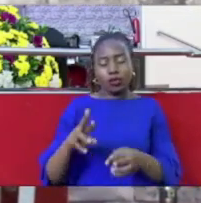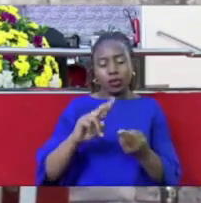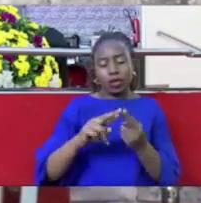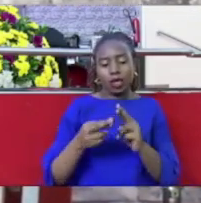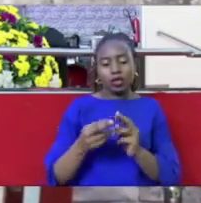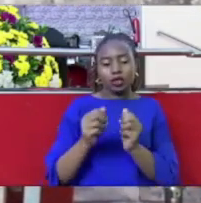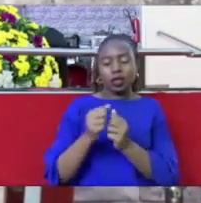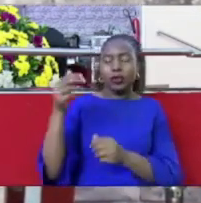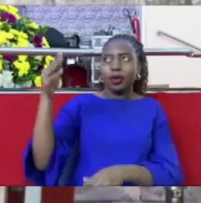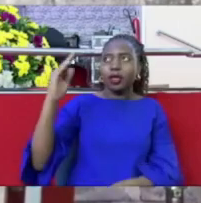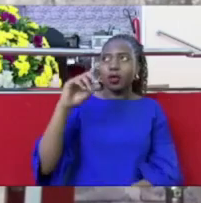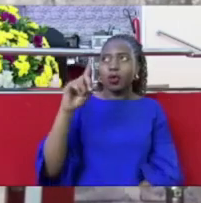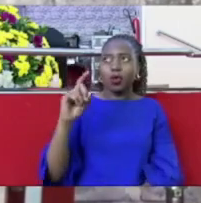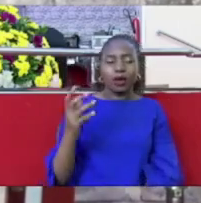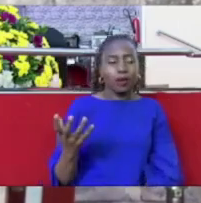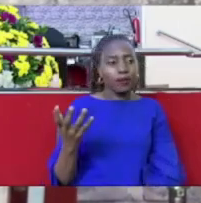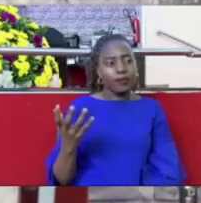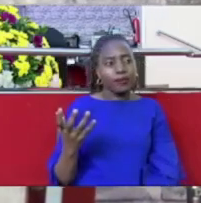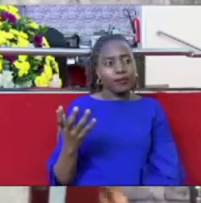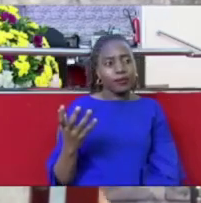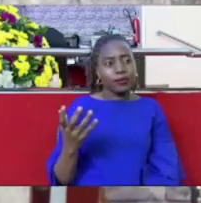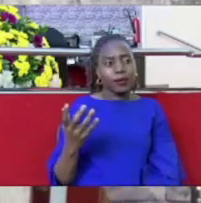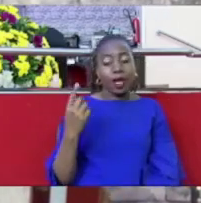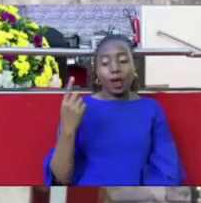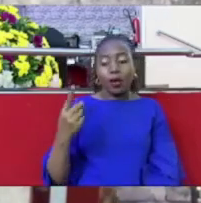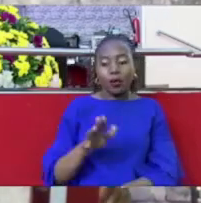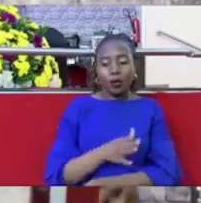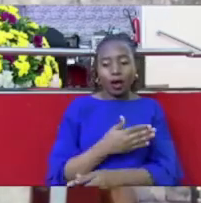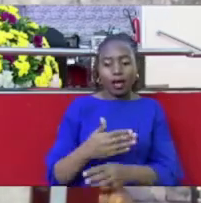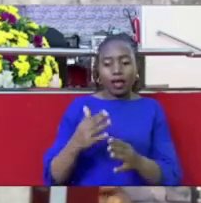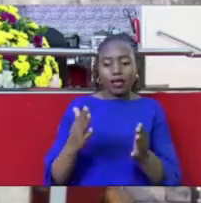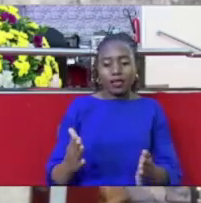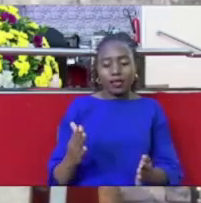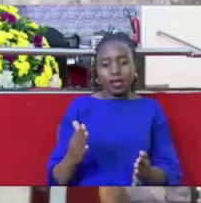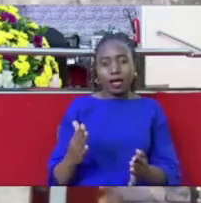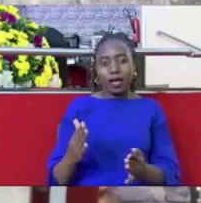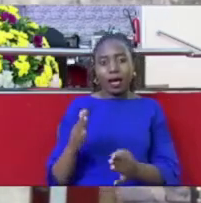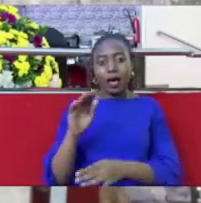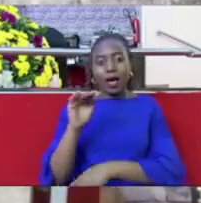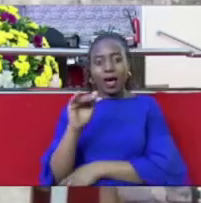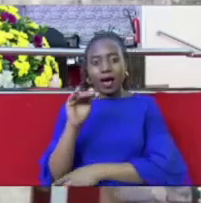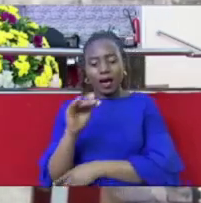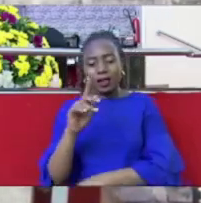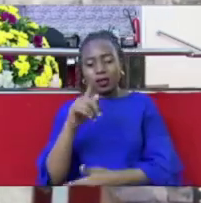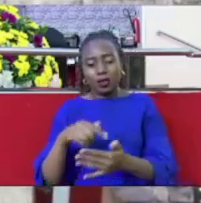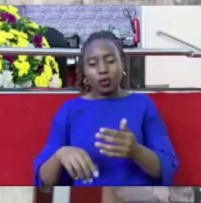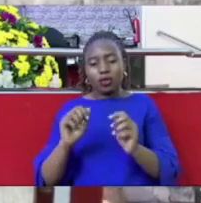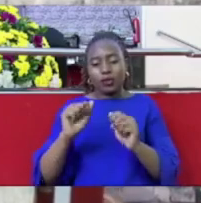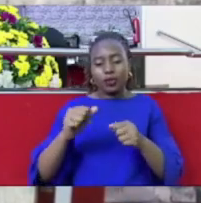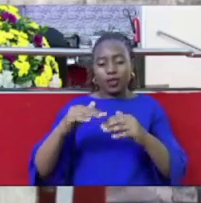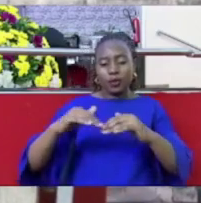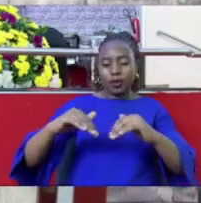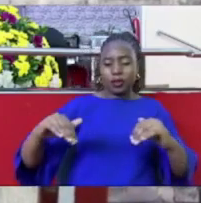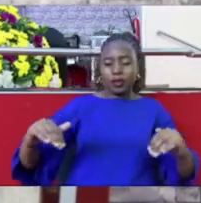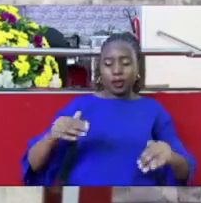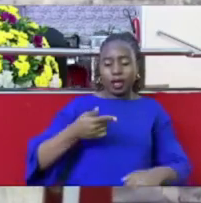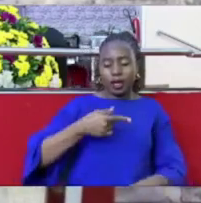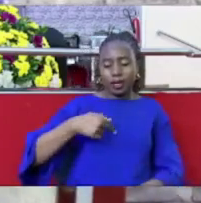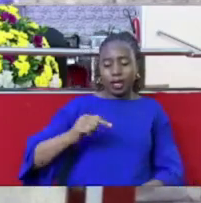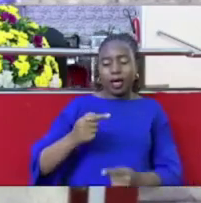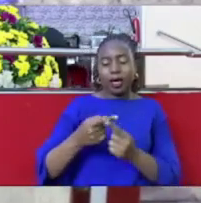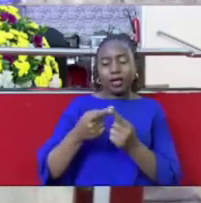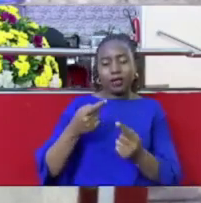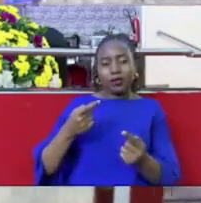A singer sang and said, ni nini kitatutenganisha na upendo wa Mungu Baba. Mwimbaji kaimba akasema